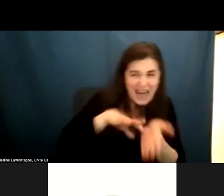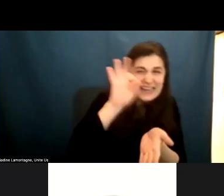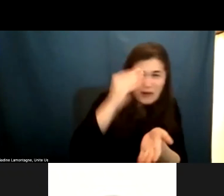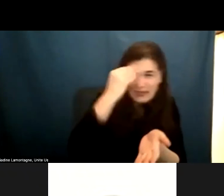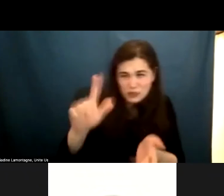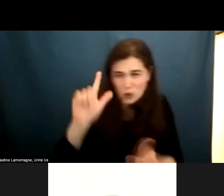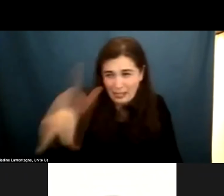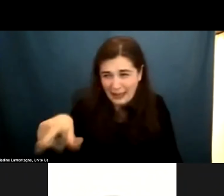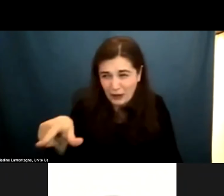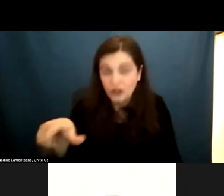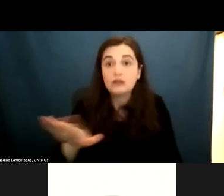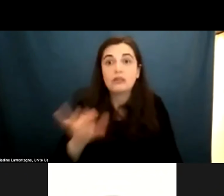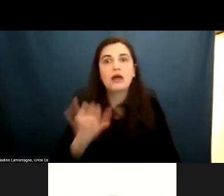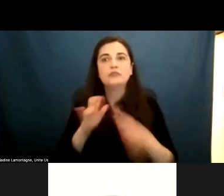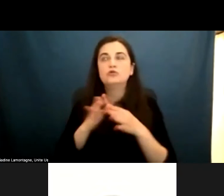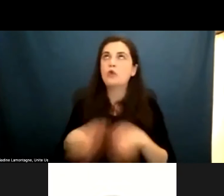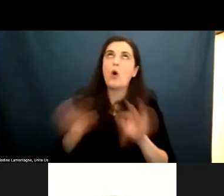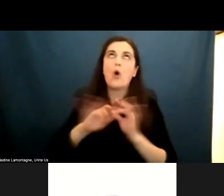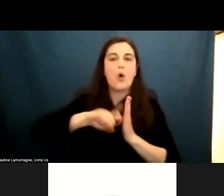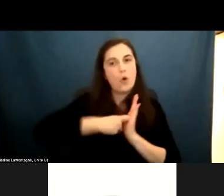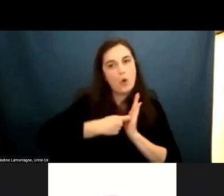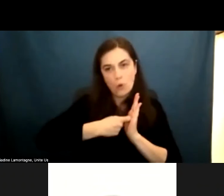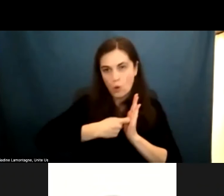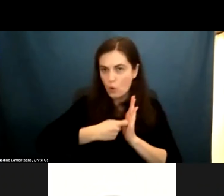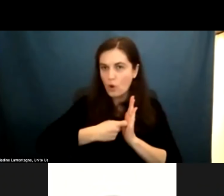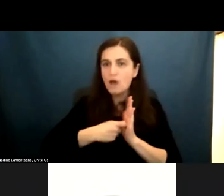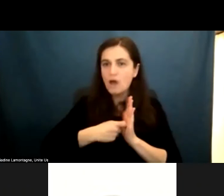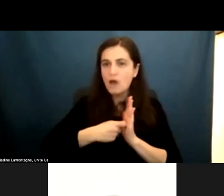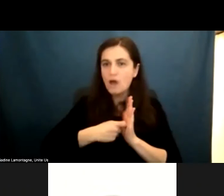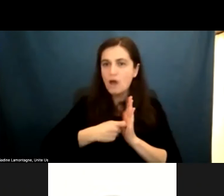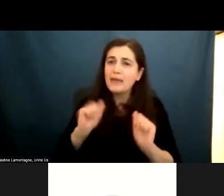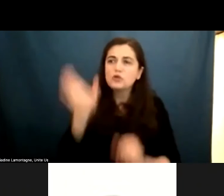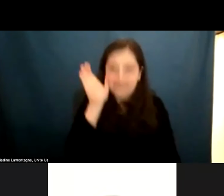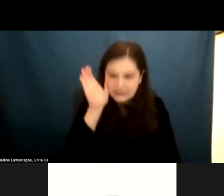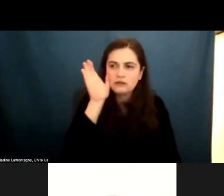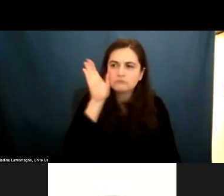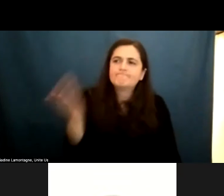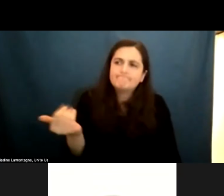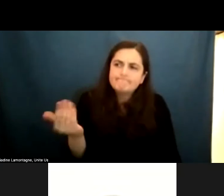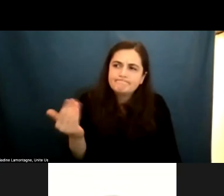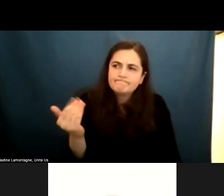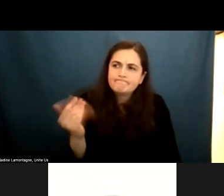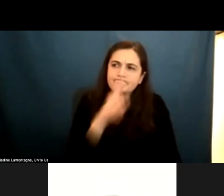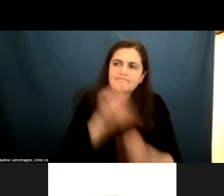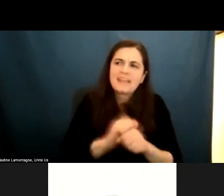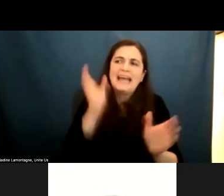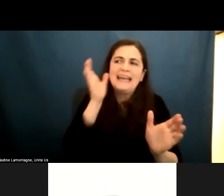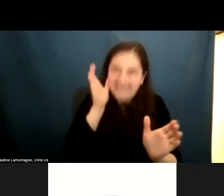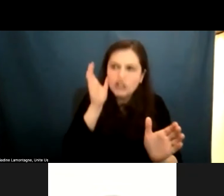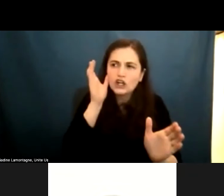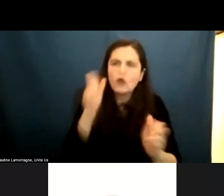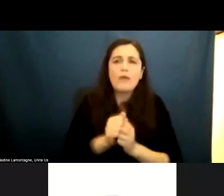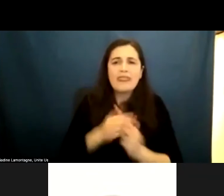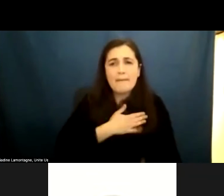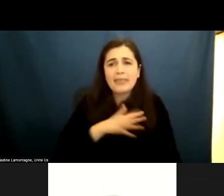reiterate that enough, but being able to listen to folks as well and bringing that empathy lens,